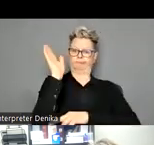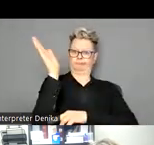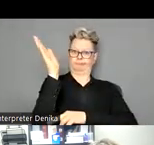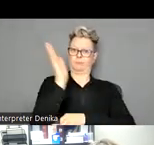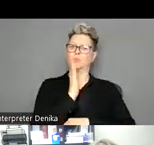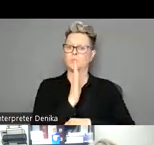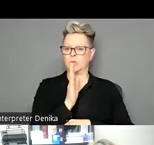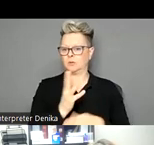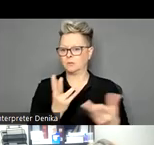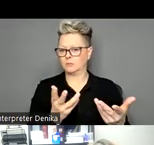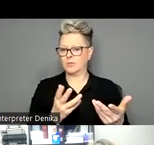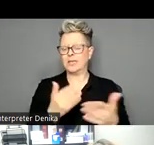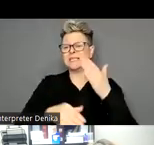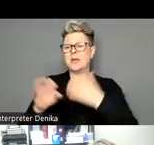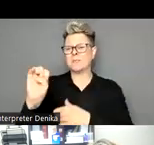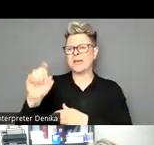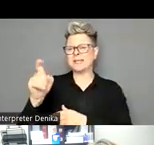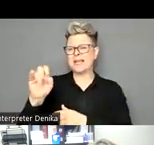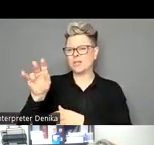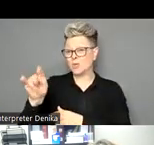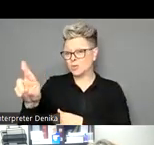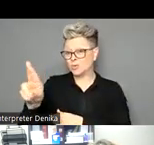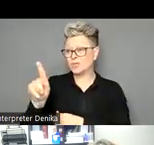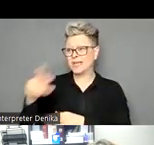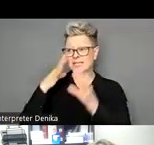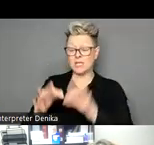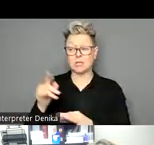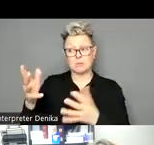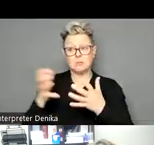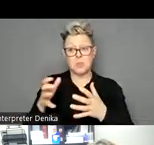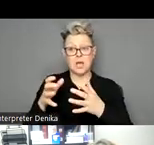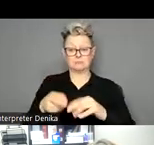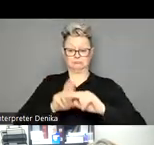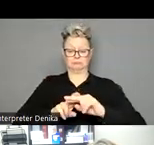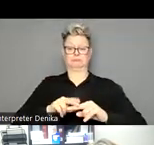guess, certain executors may decide to do so, but it's